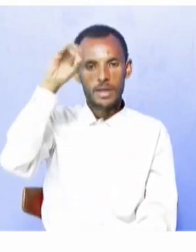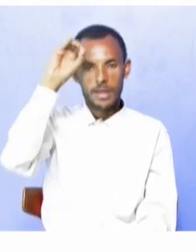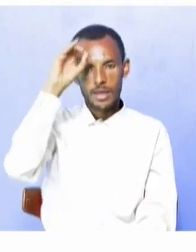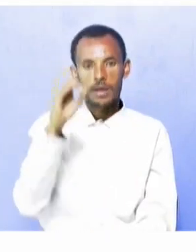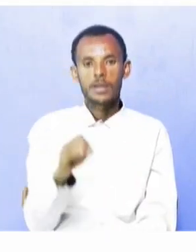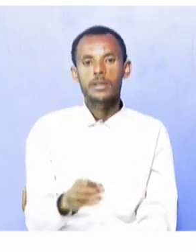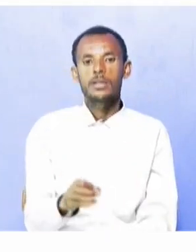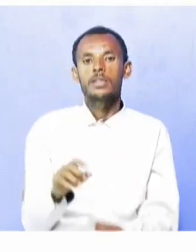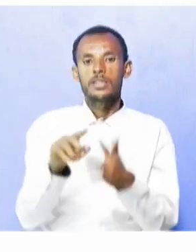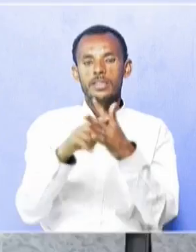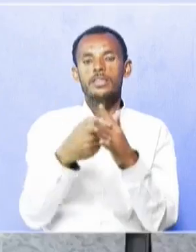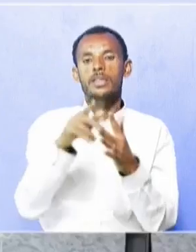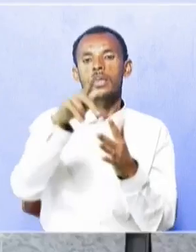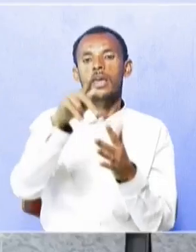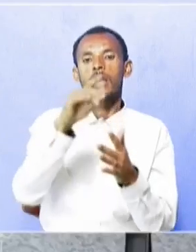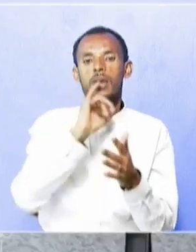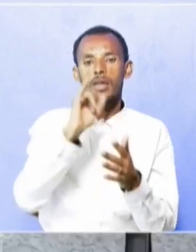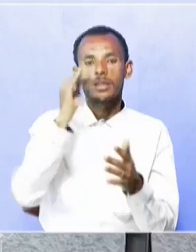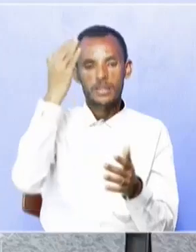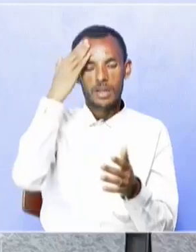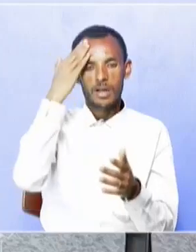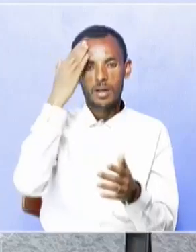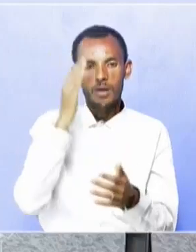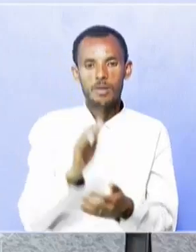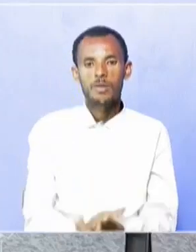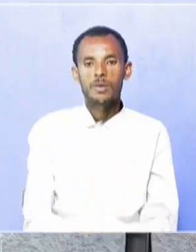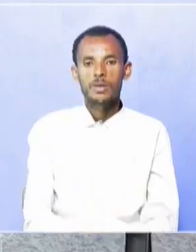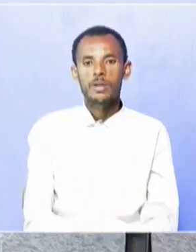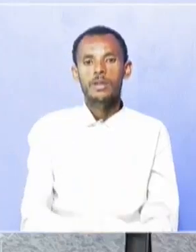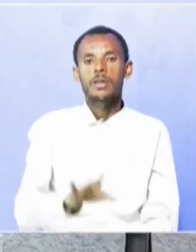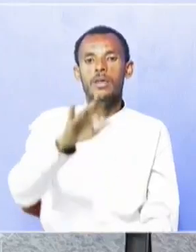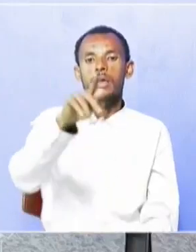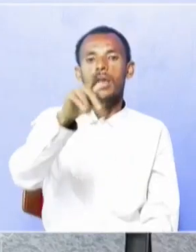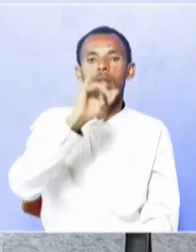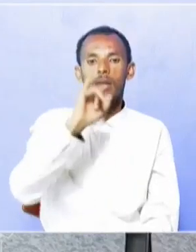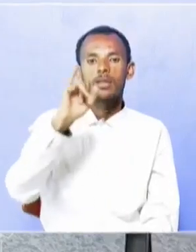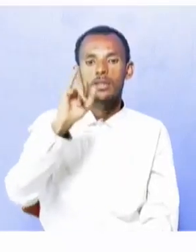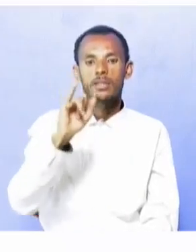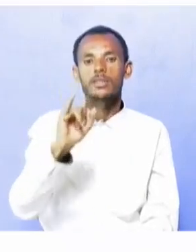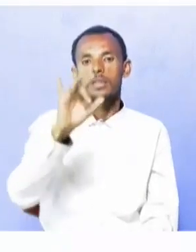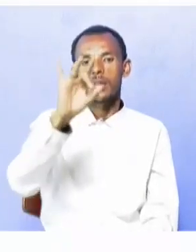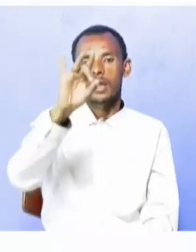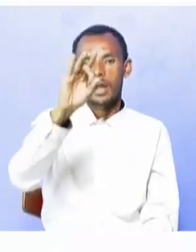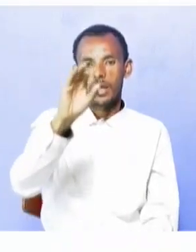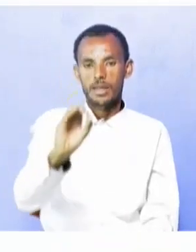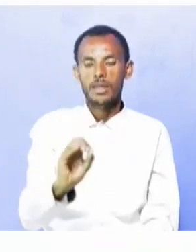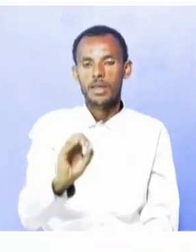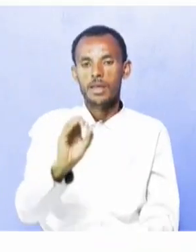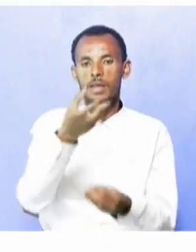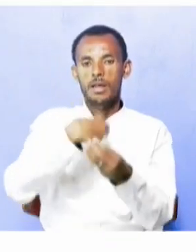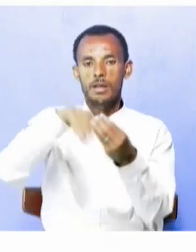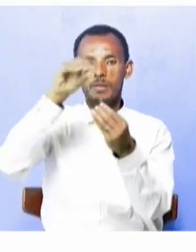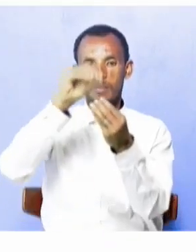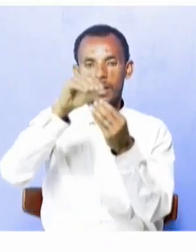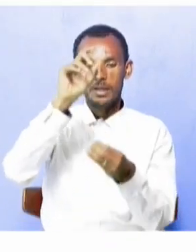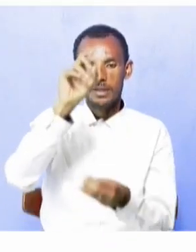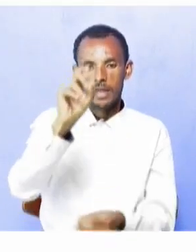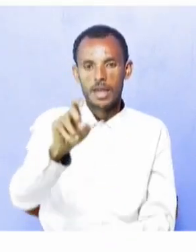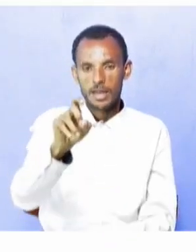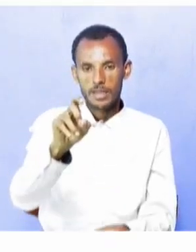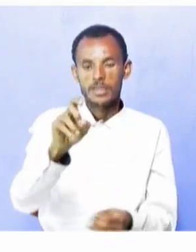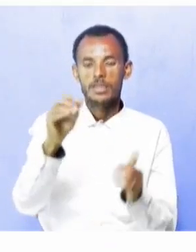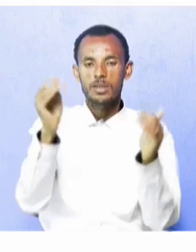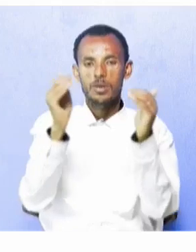Okay, since K is known, K is 80, so 80 degree plus X is equal